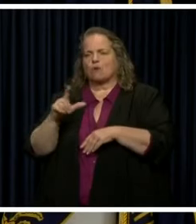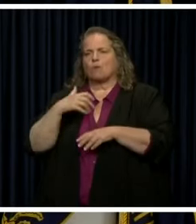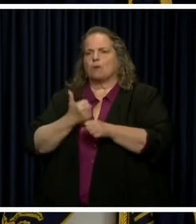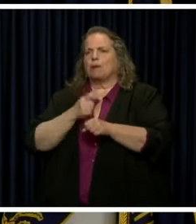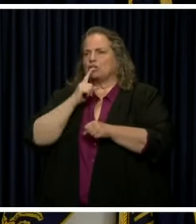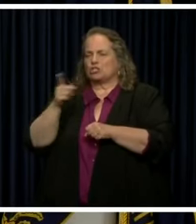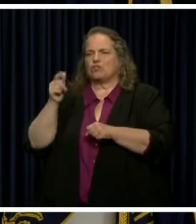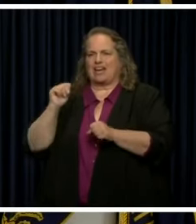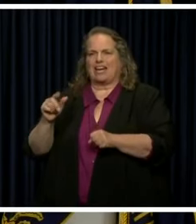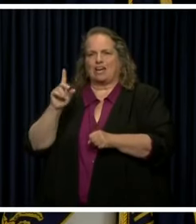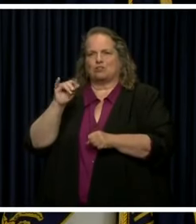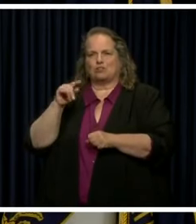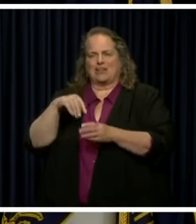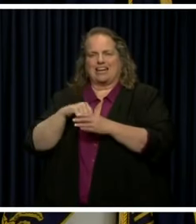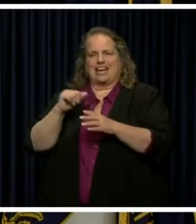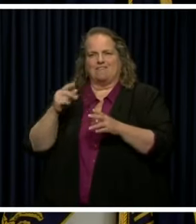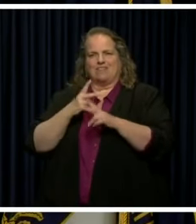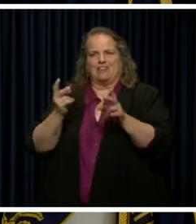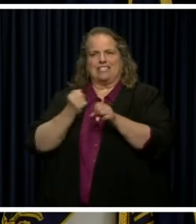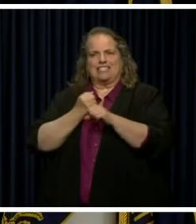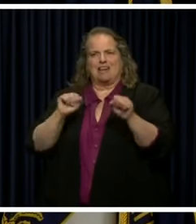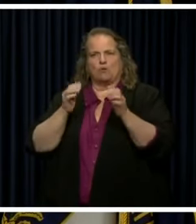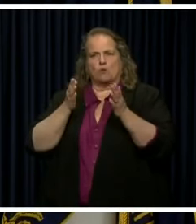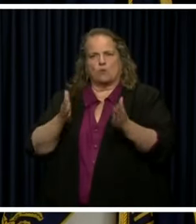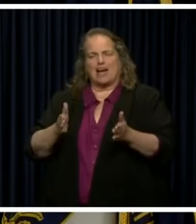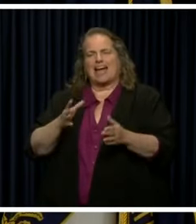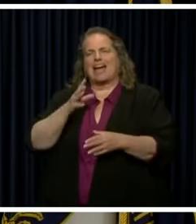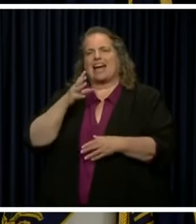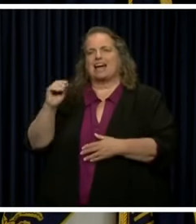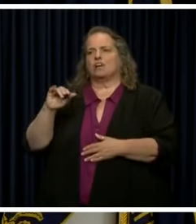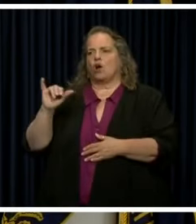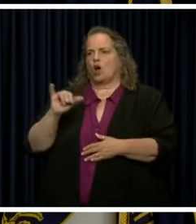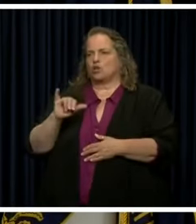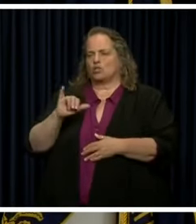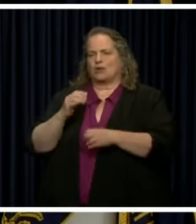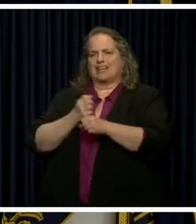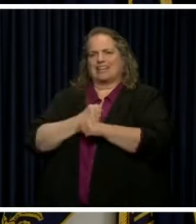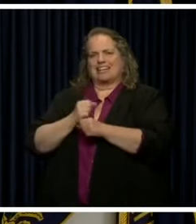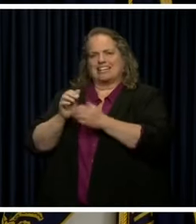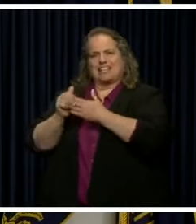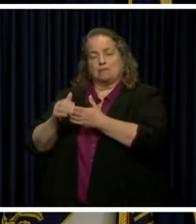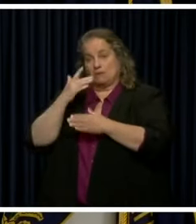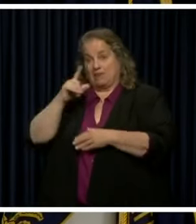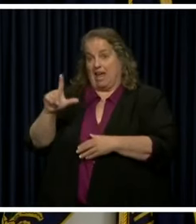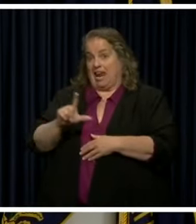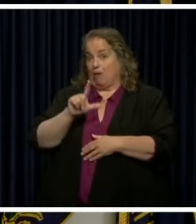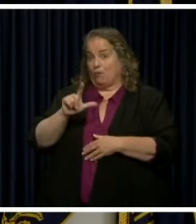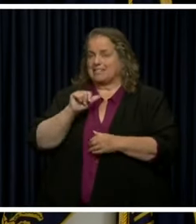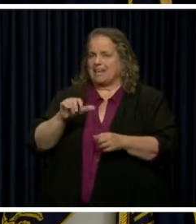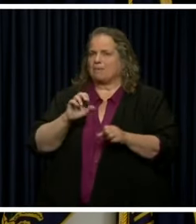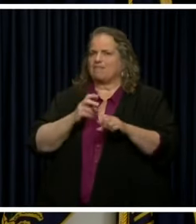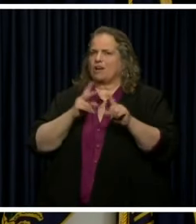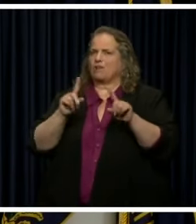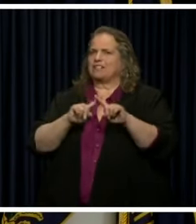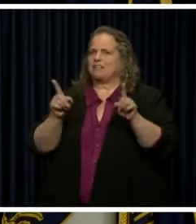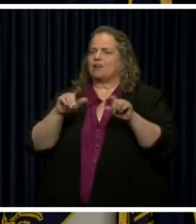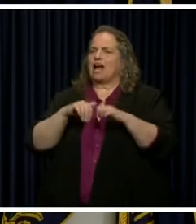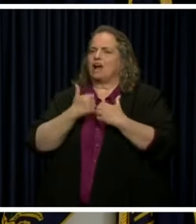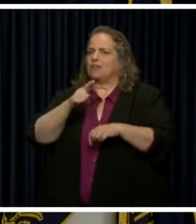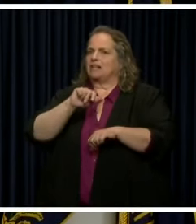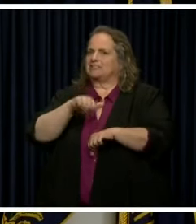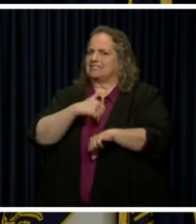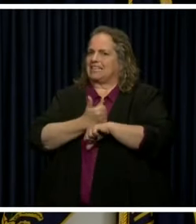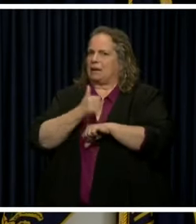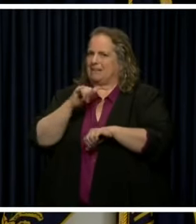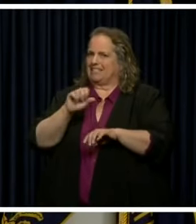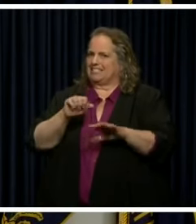a safe way, and also to get guidance, because libraries can be really different in how their setup